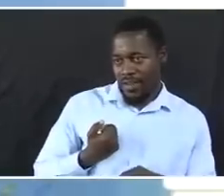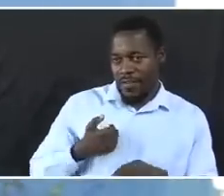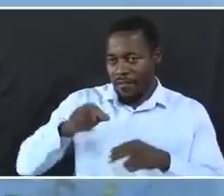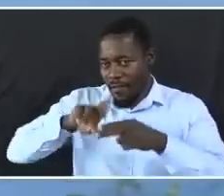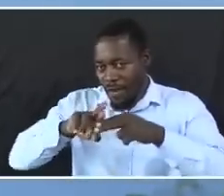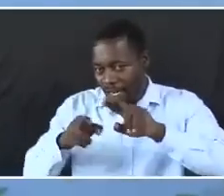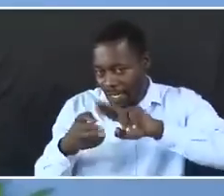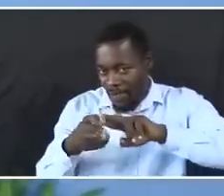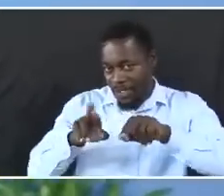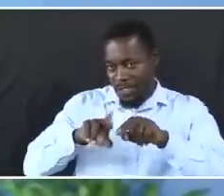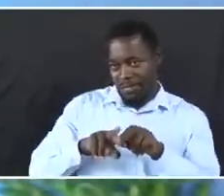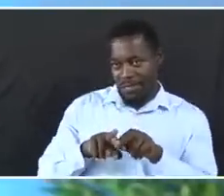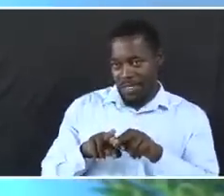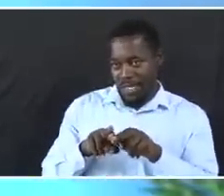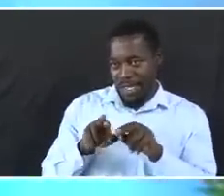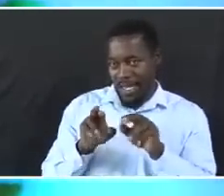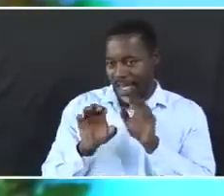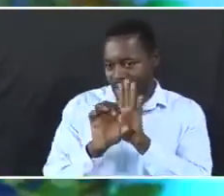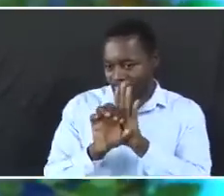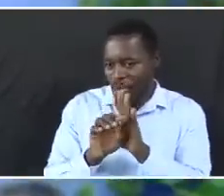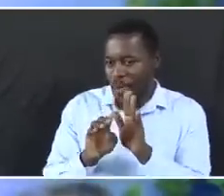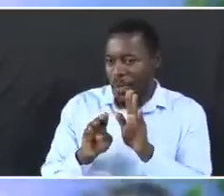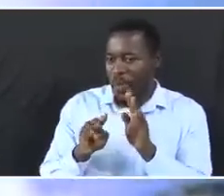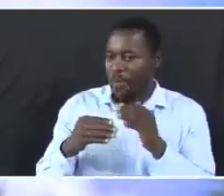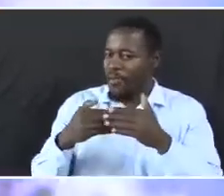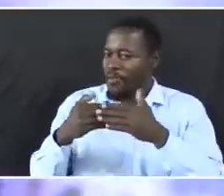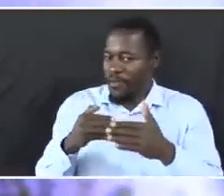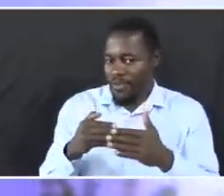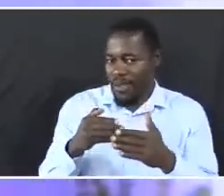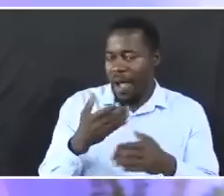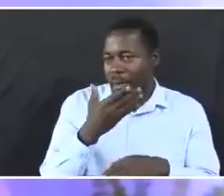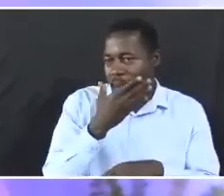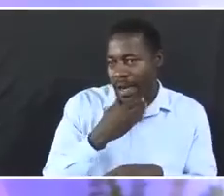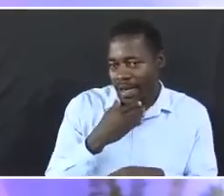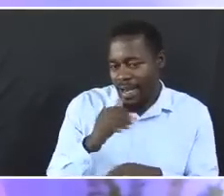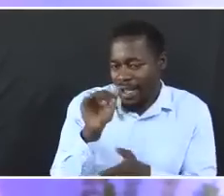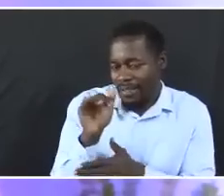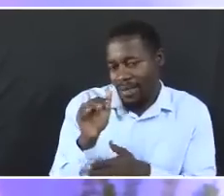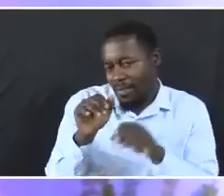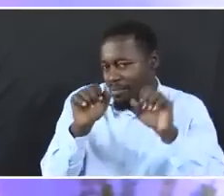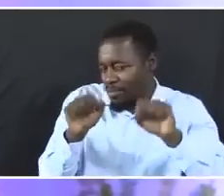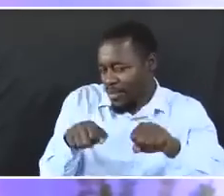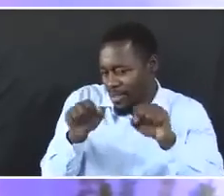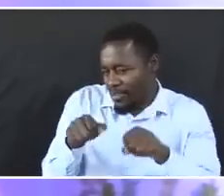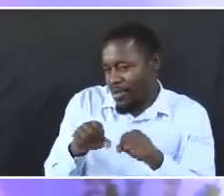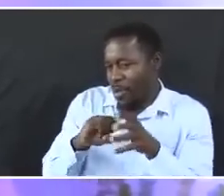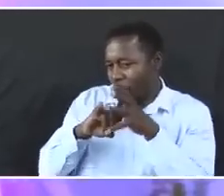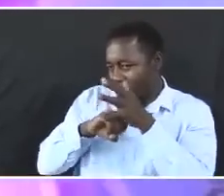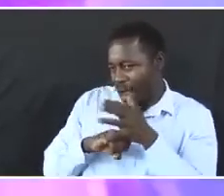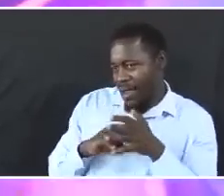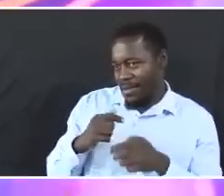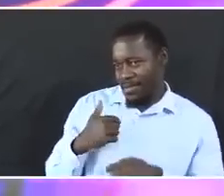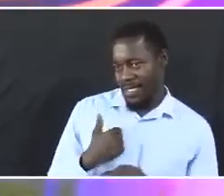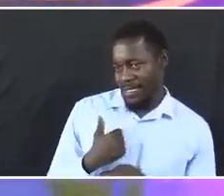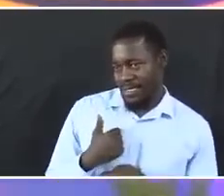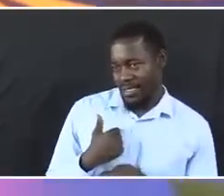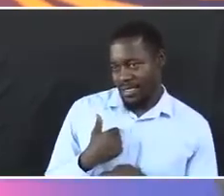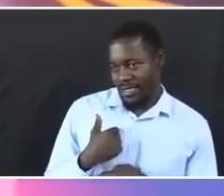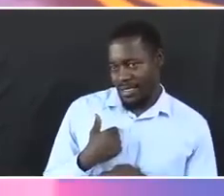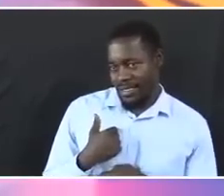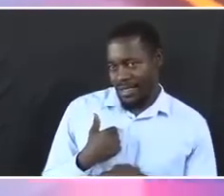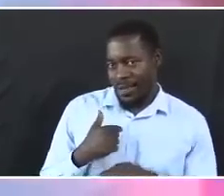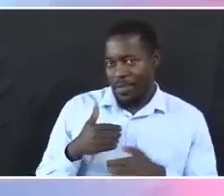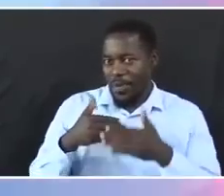relationship, before you even go say, Maureen, can we try out? The reporting place number one is at her parents'